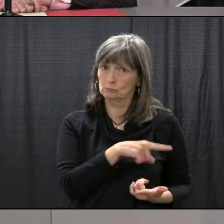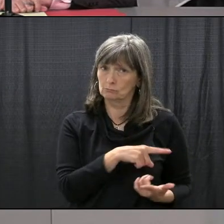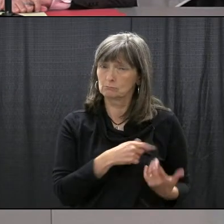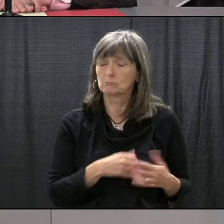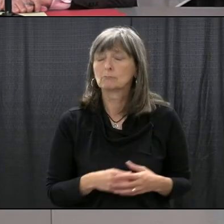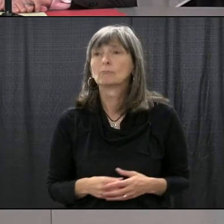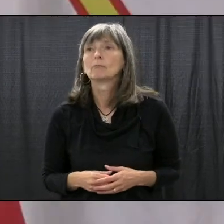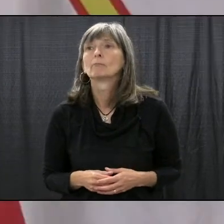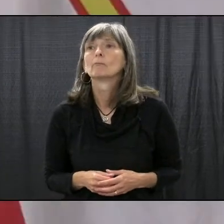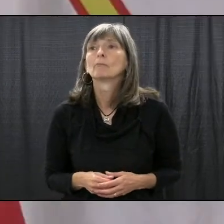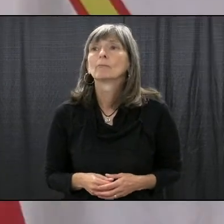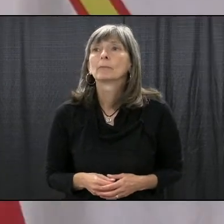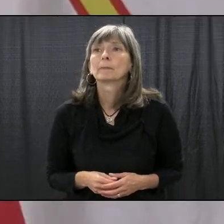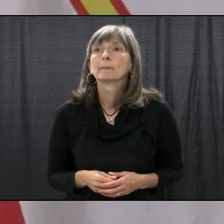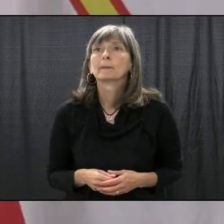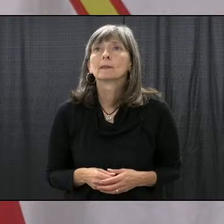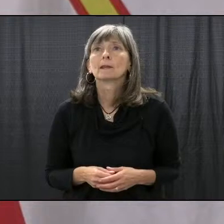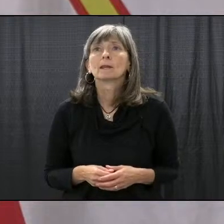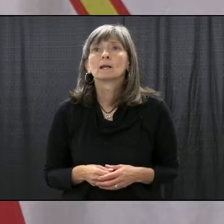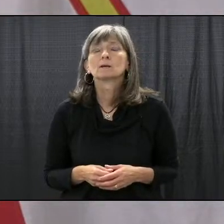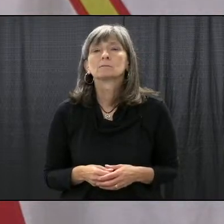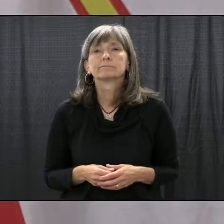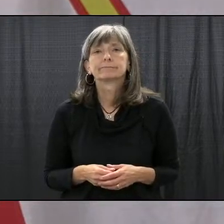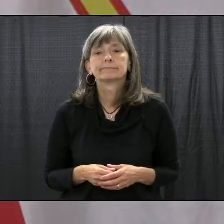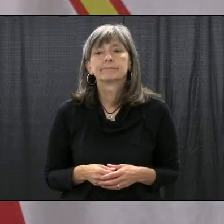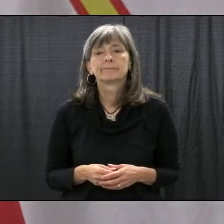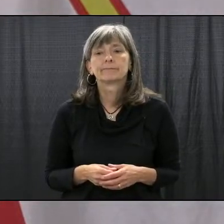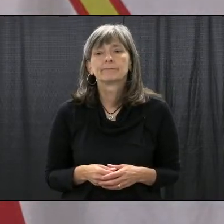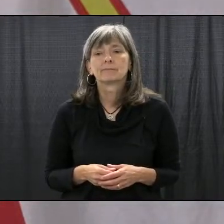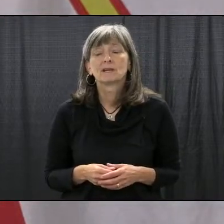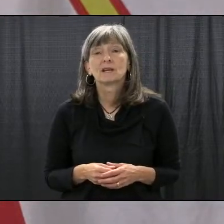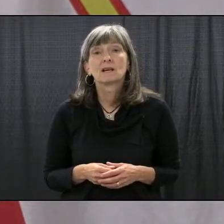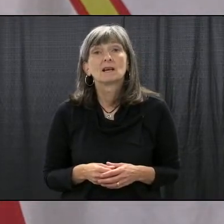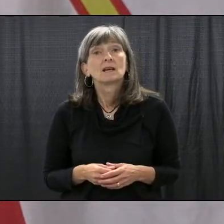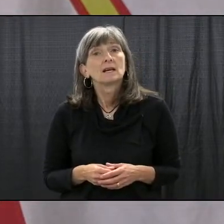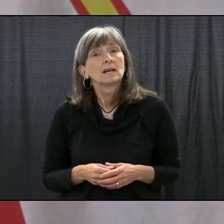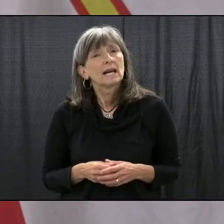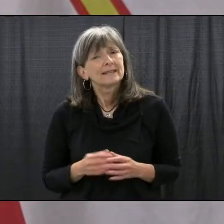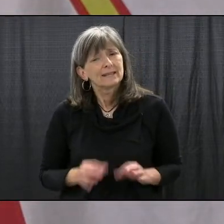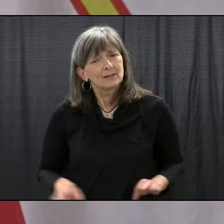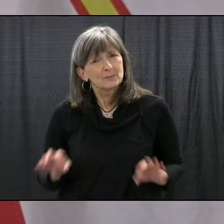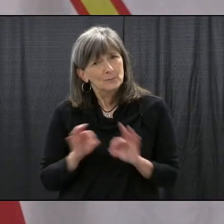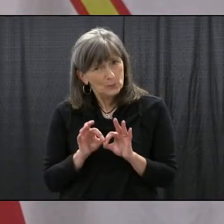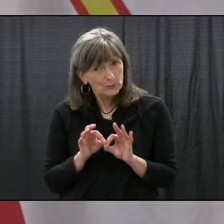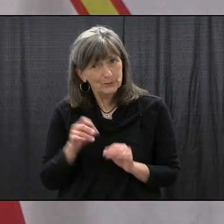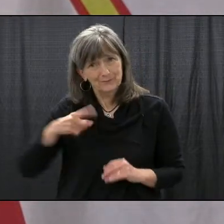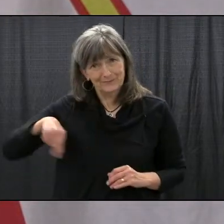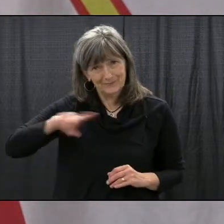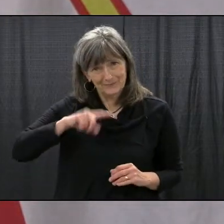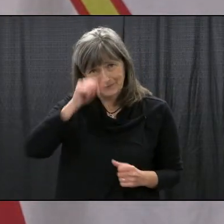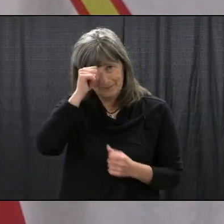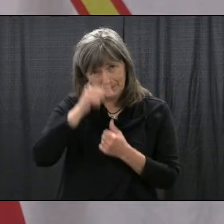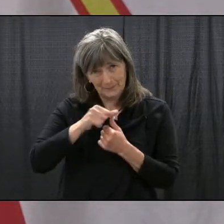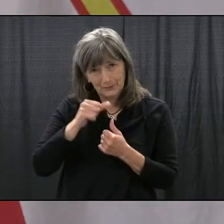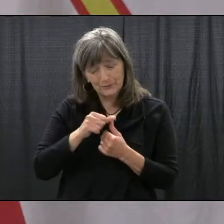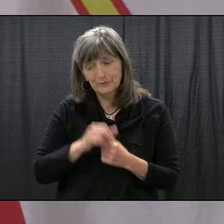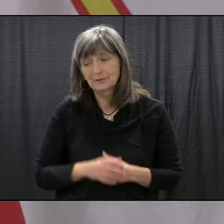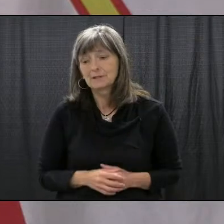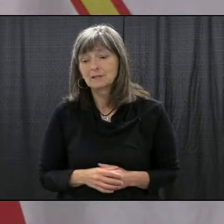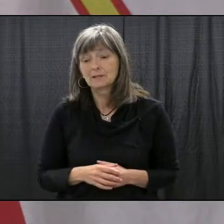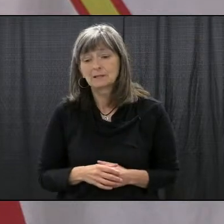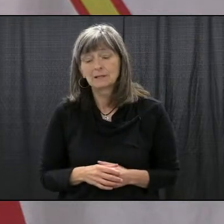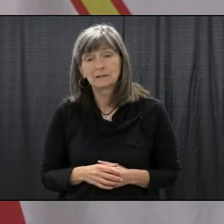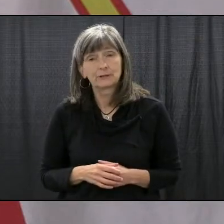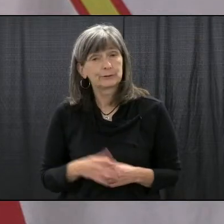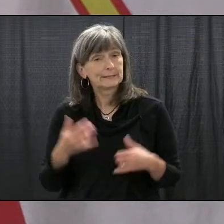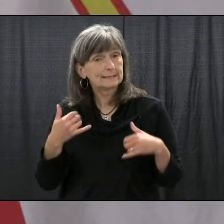So I think, the most important thing we've got to remember is that you can still